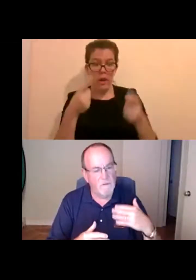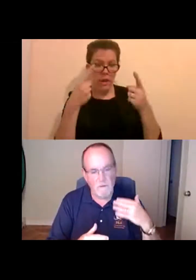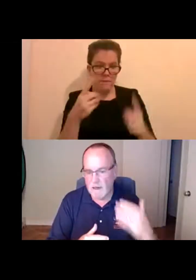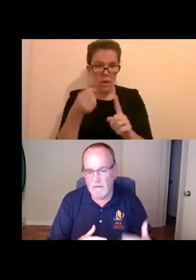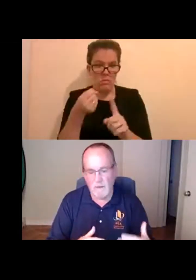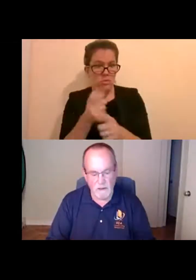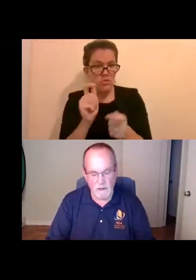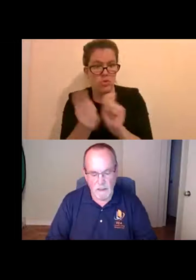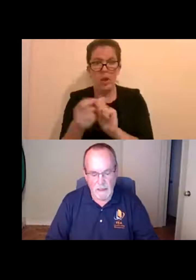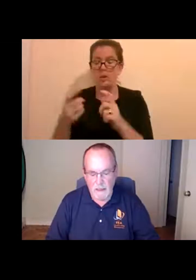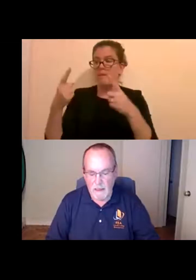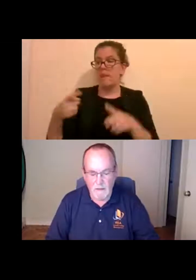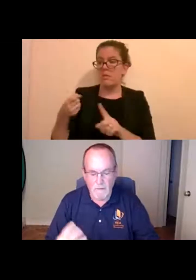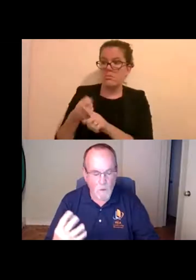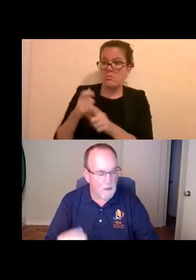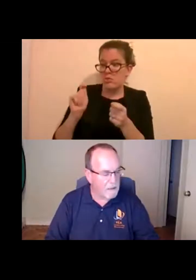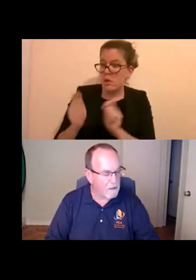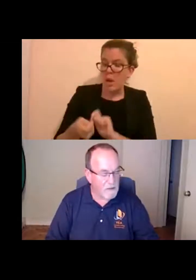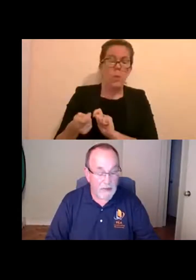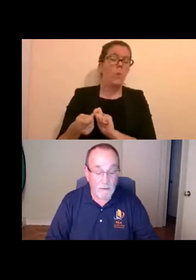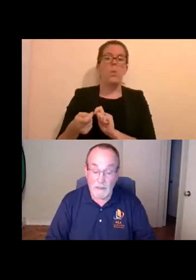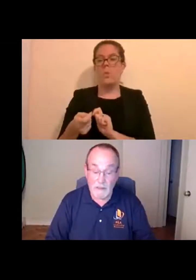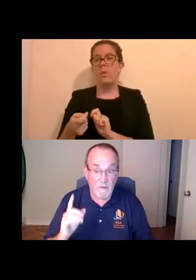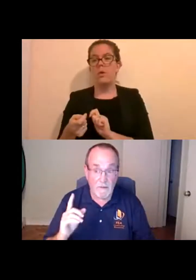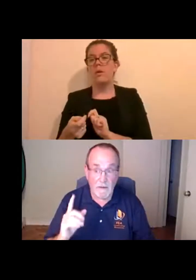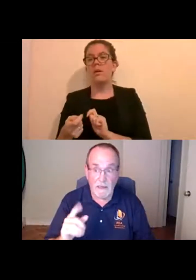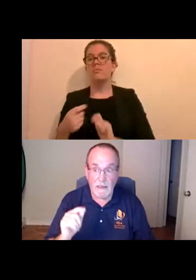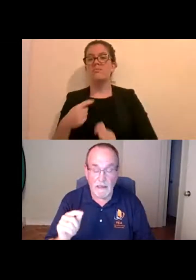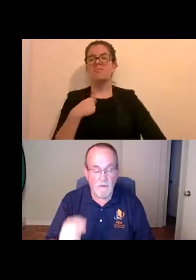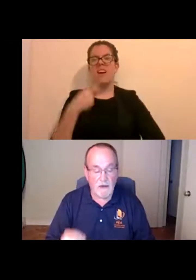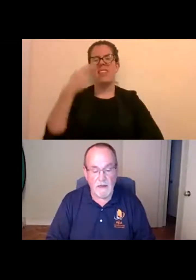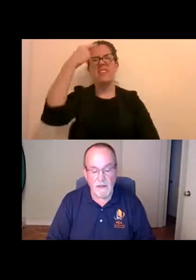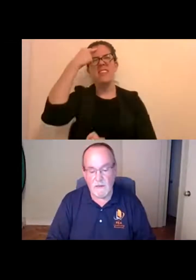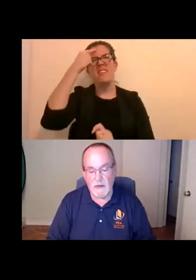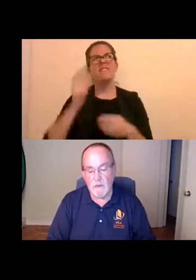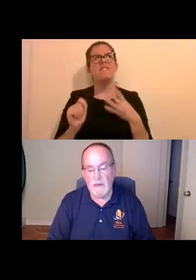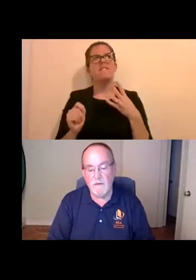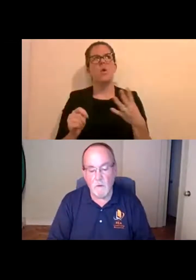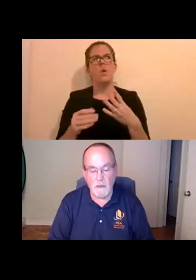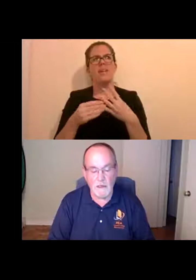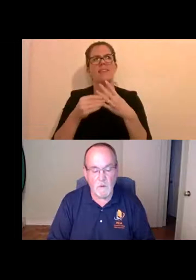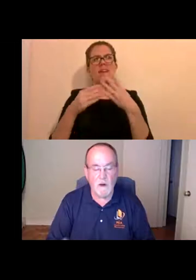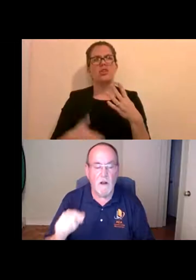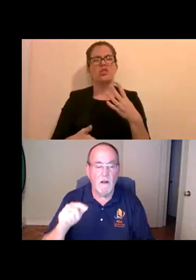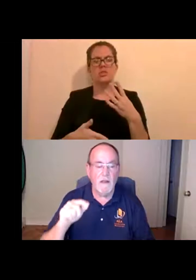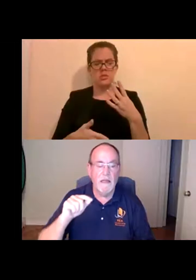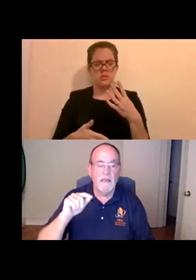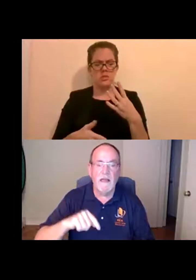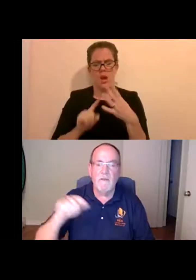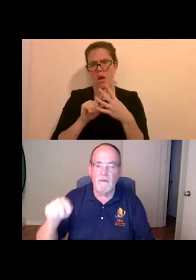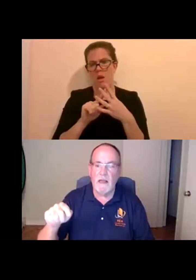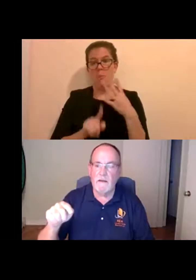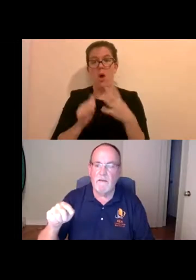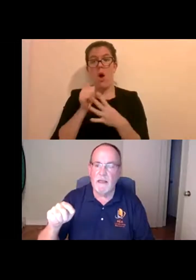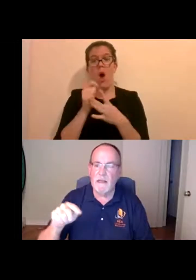just very, very good. The four leaders, I believe, I can't verify this, but I believe the four leaders were all